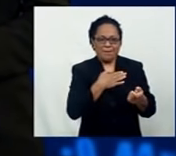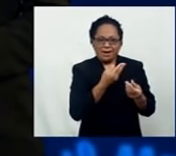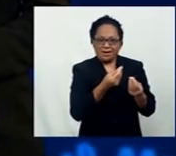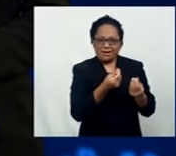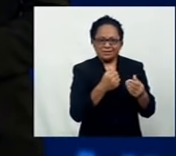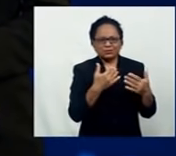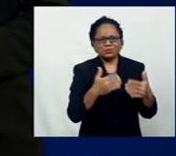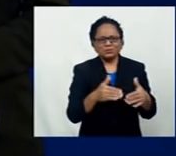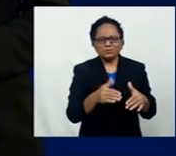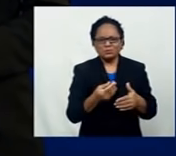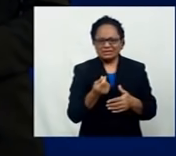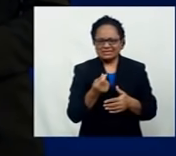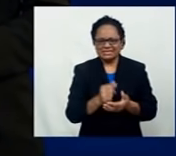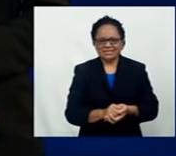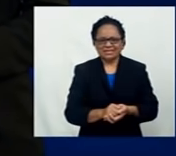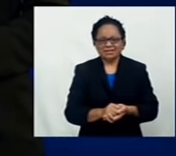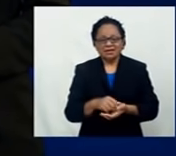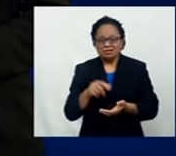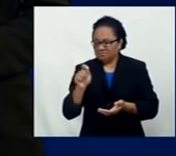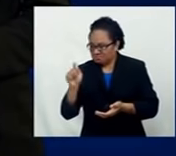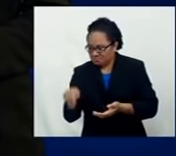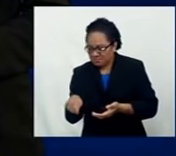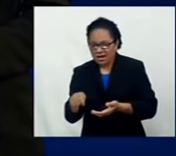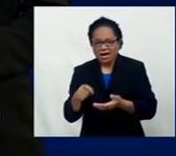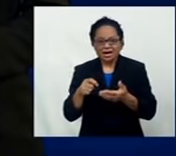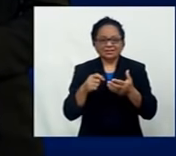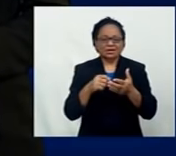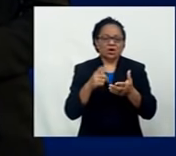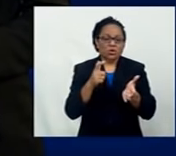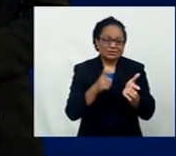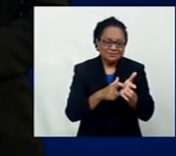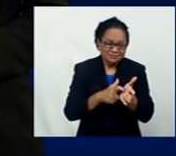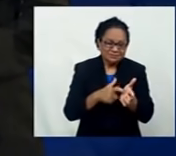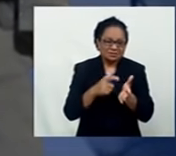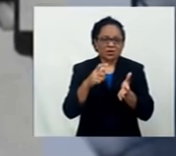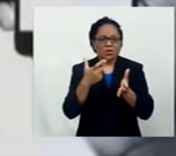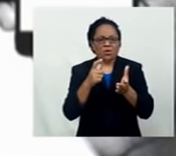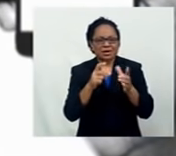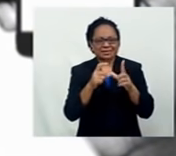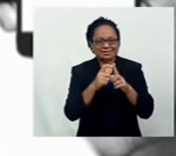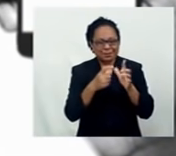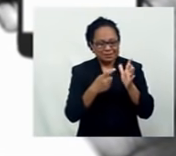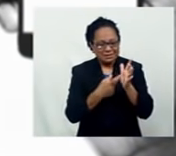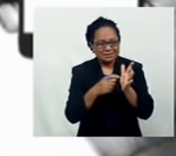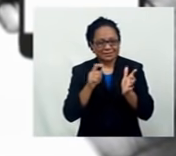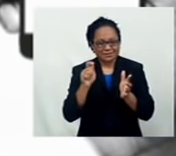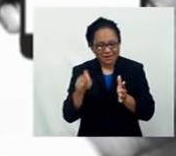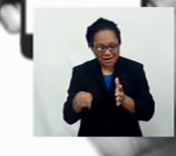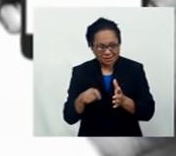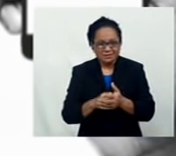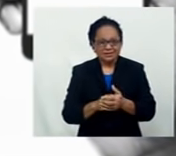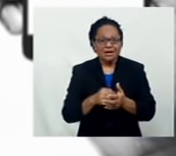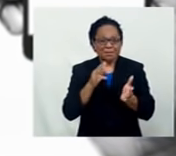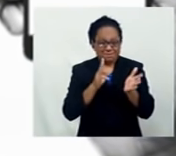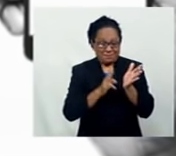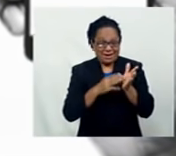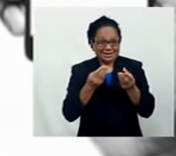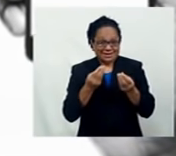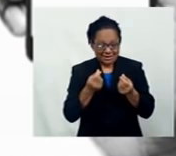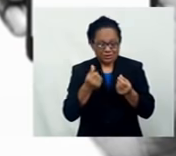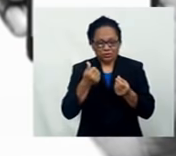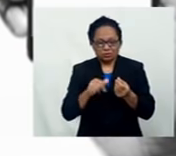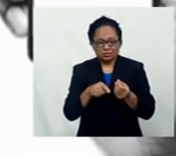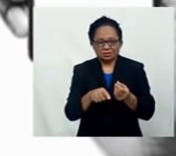BSP EasyCard or any Visa debit or credit card through the IPG portal. MyCash is a mobile wallet that gives